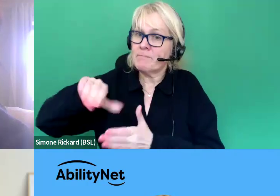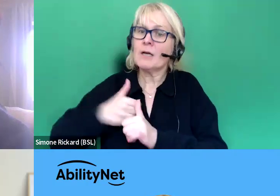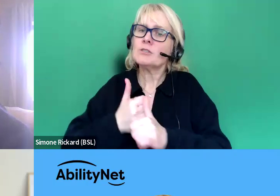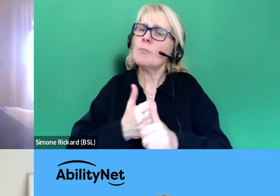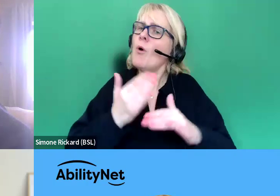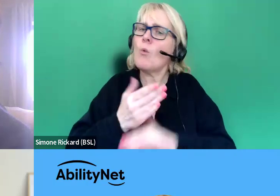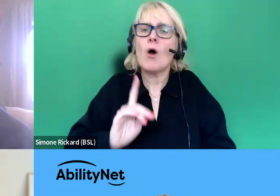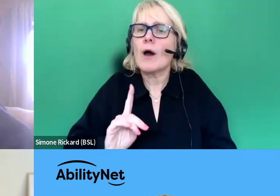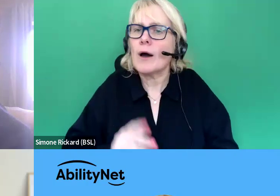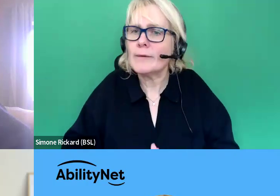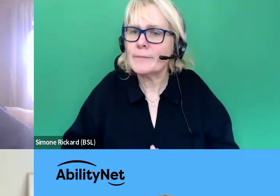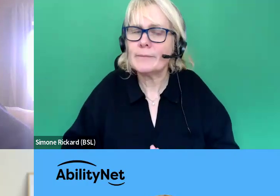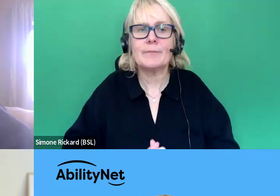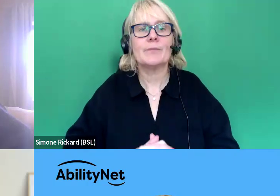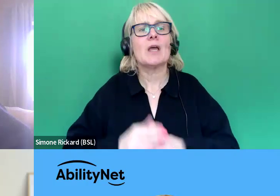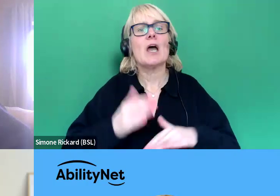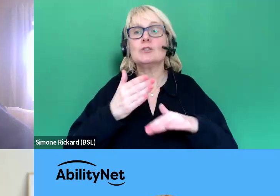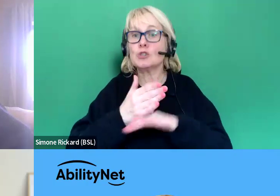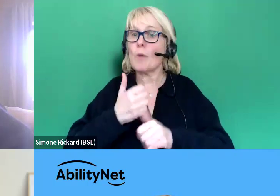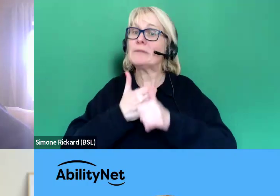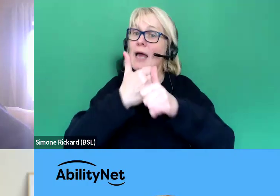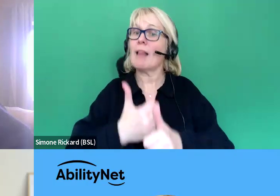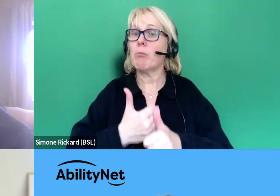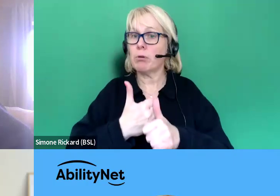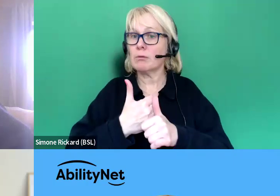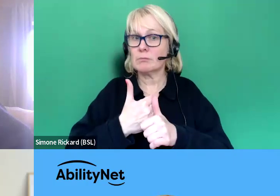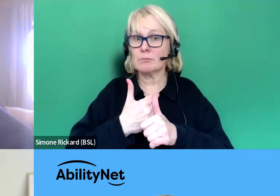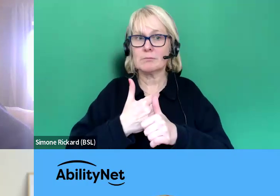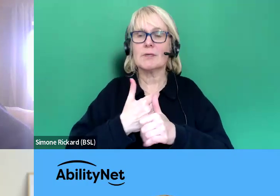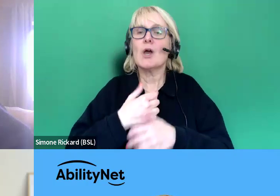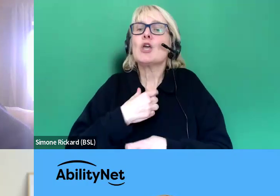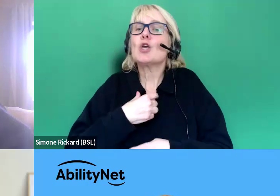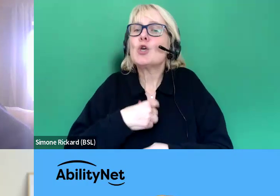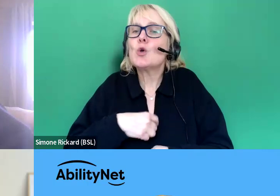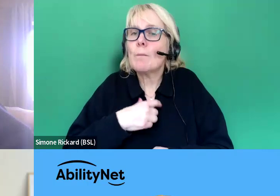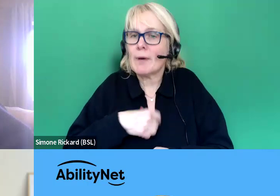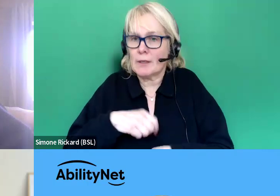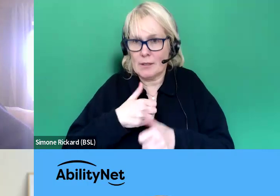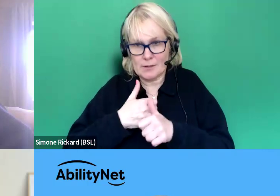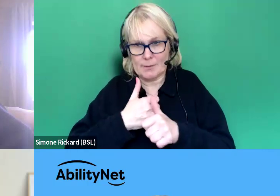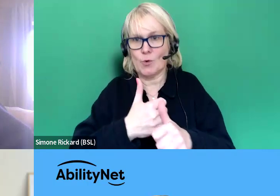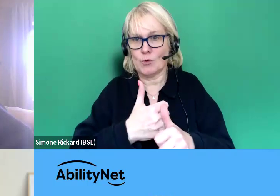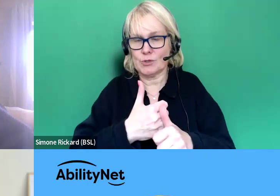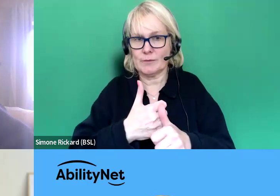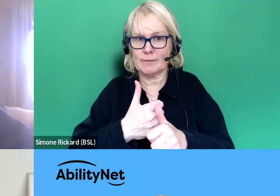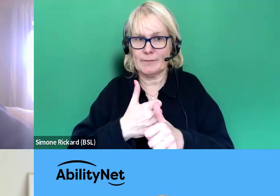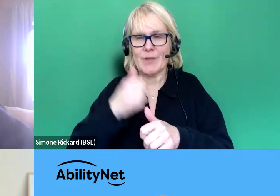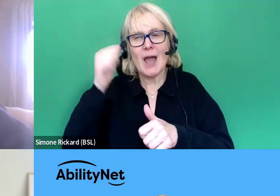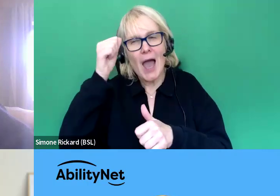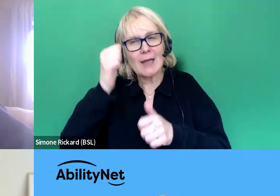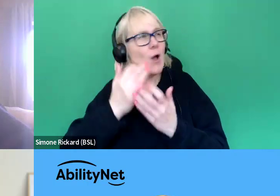Essentially, a support worker's job is to help you at work if you need human support. And I know a lot of people have